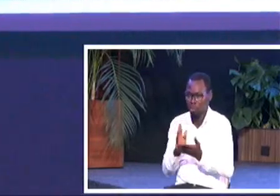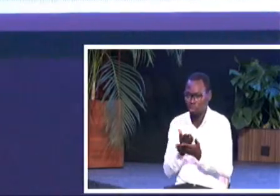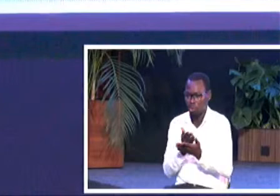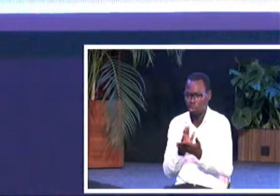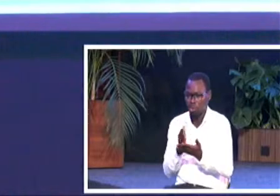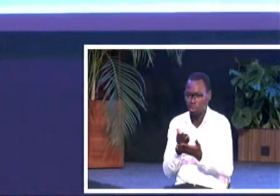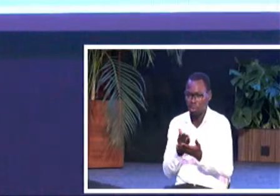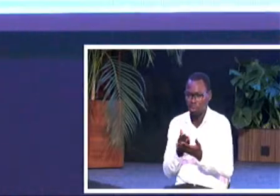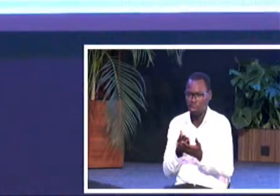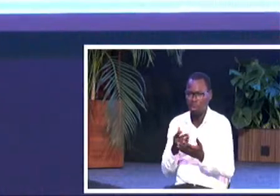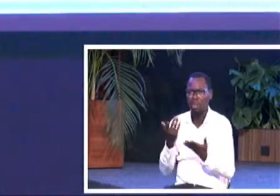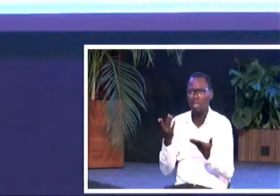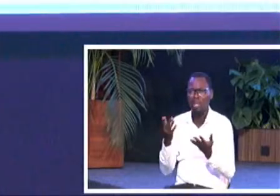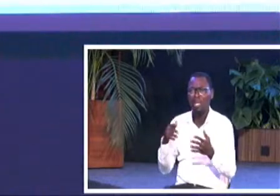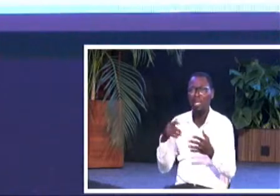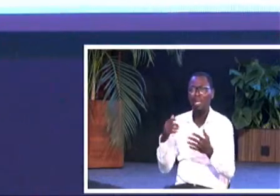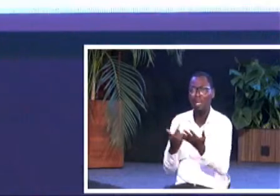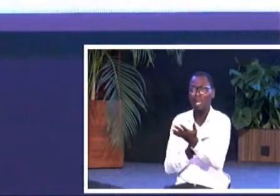is the population of Ghana?